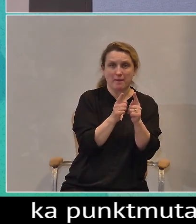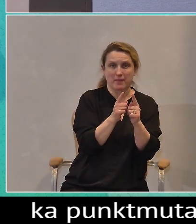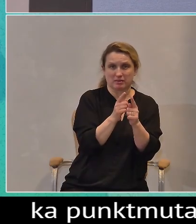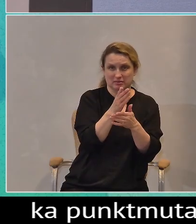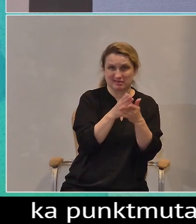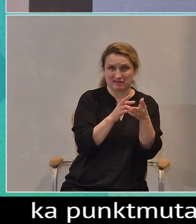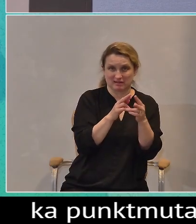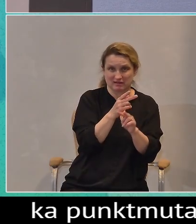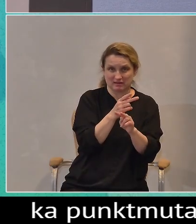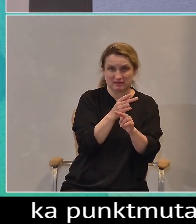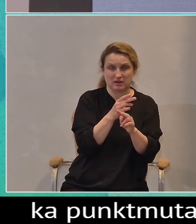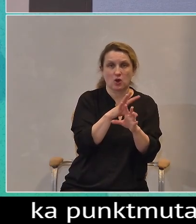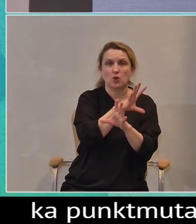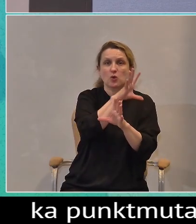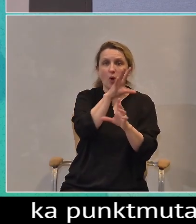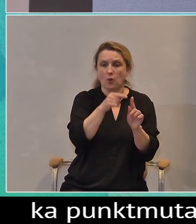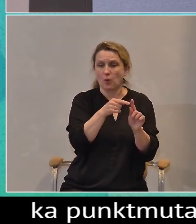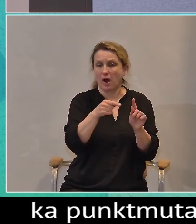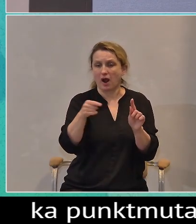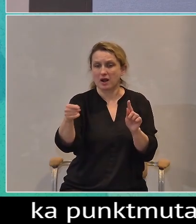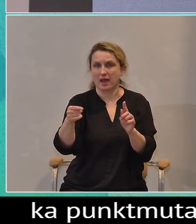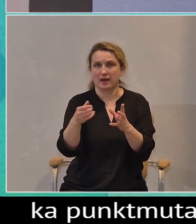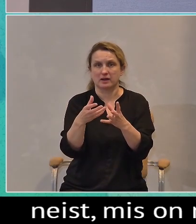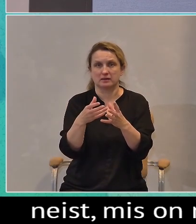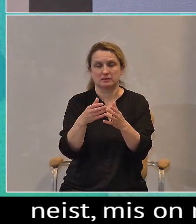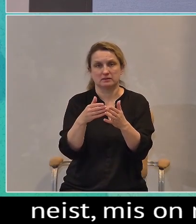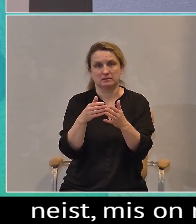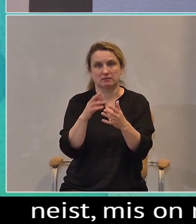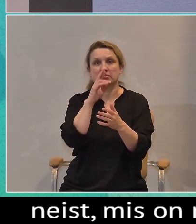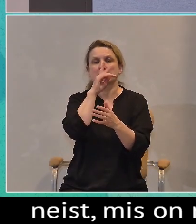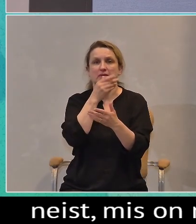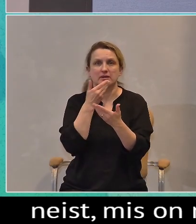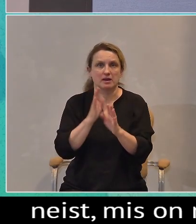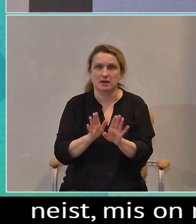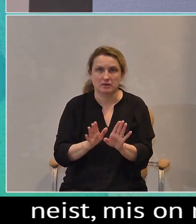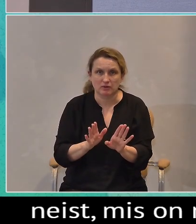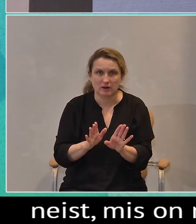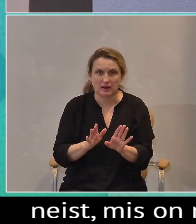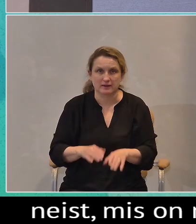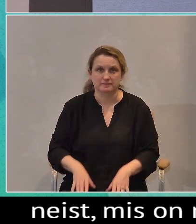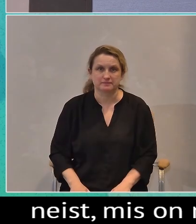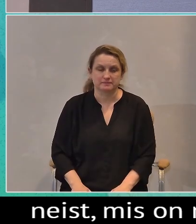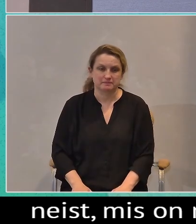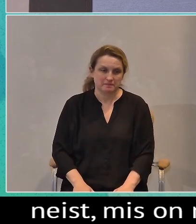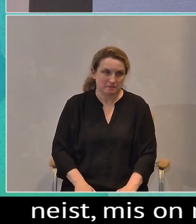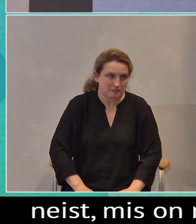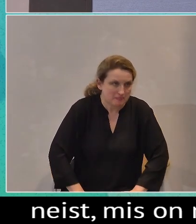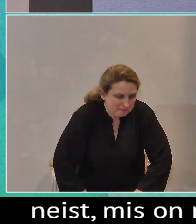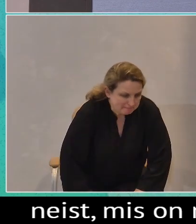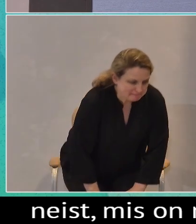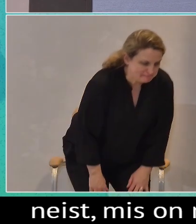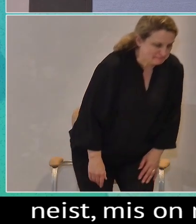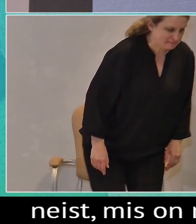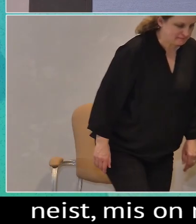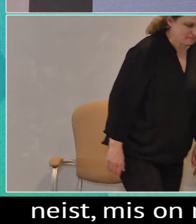we found that these partial or shorter deletions do not remove all functioning of the